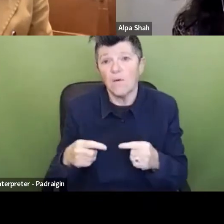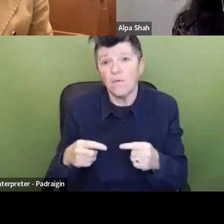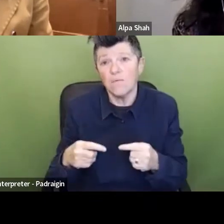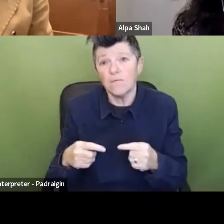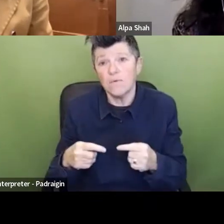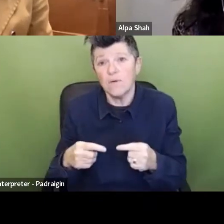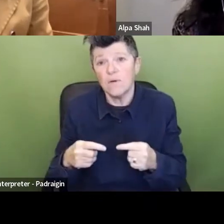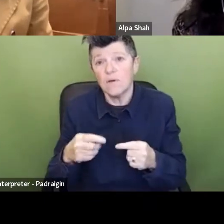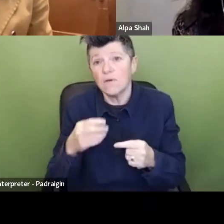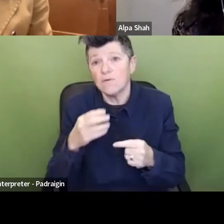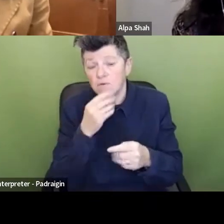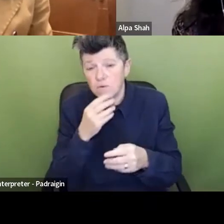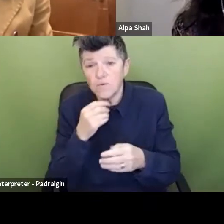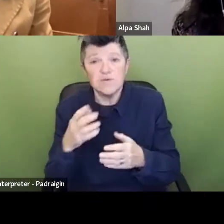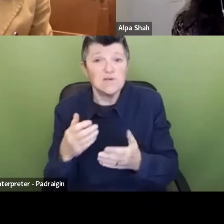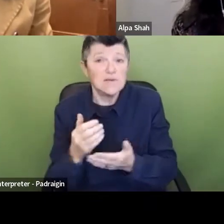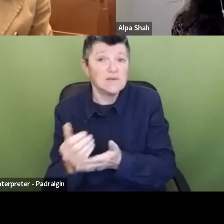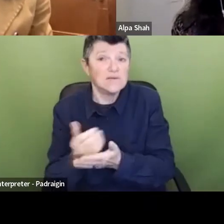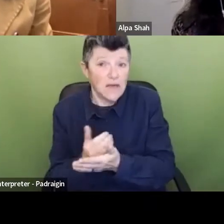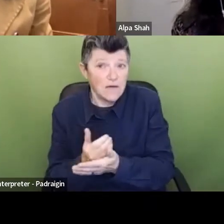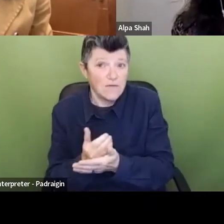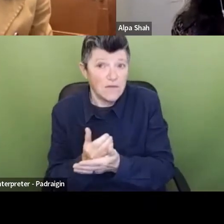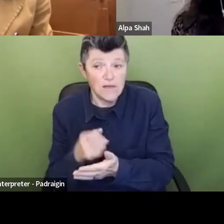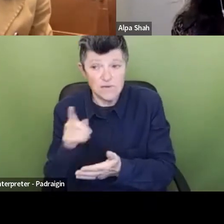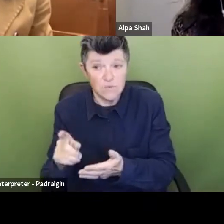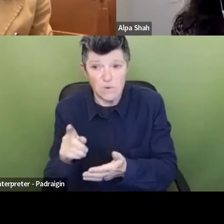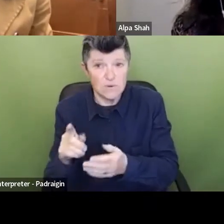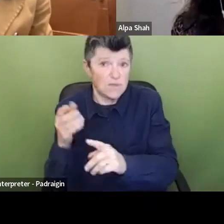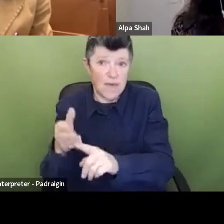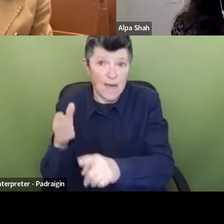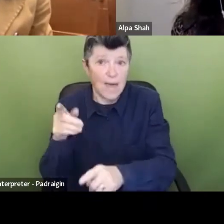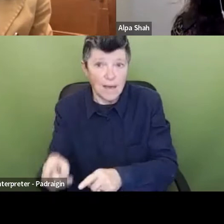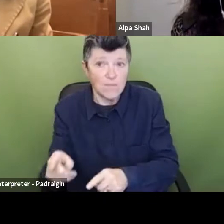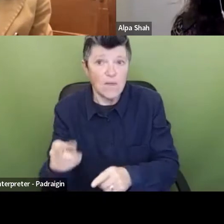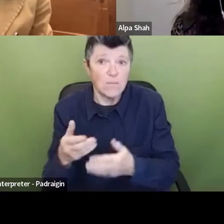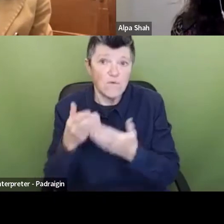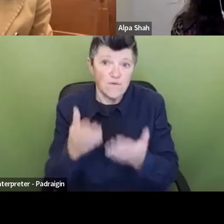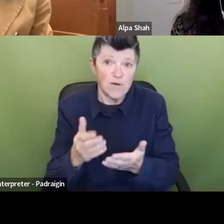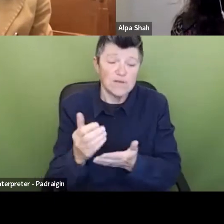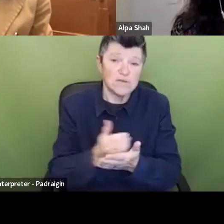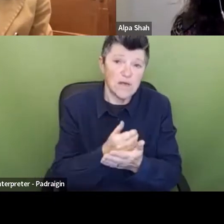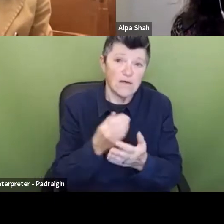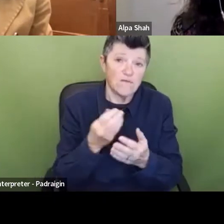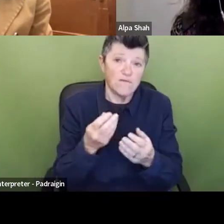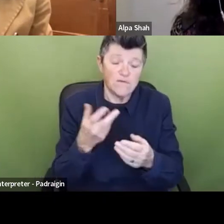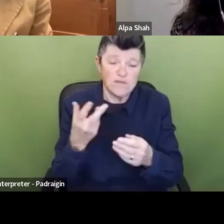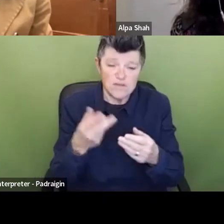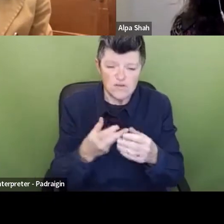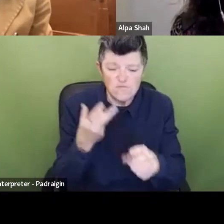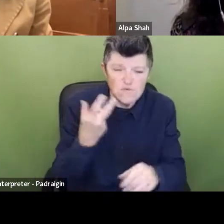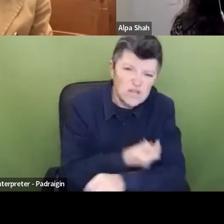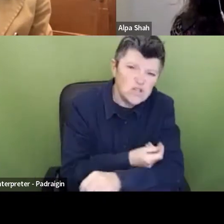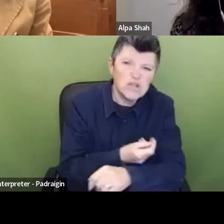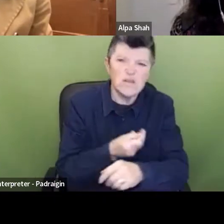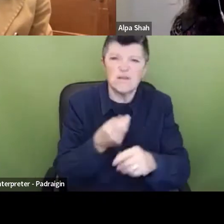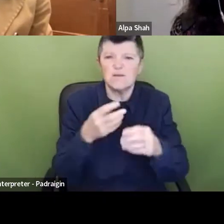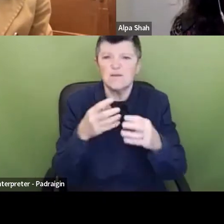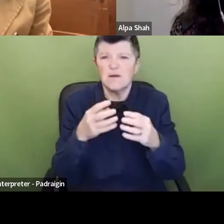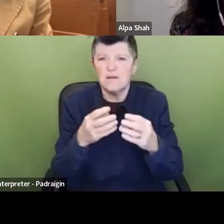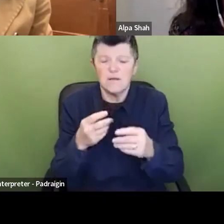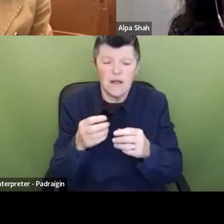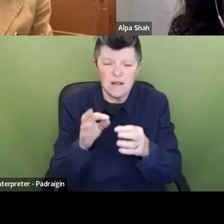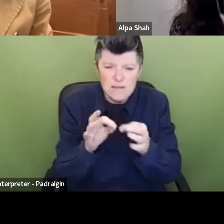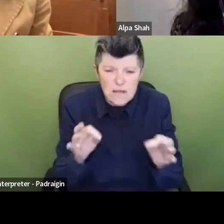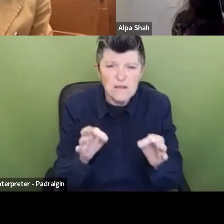using more safely, which is what a safe injection facility does. They provide you with safe materials, syringes and